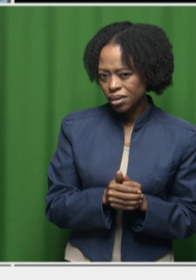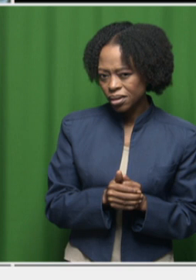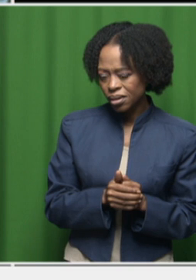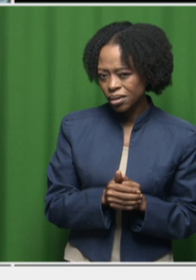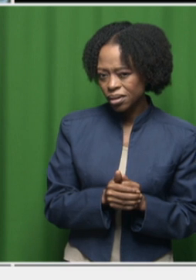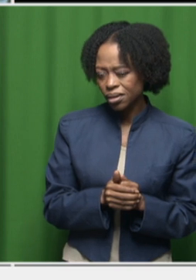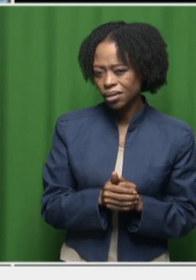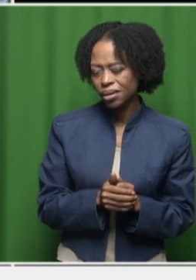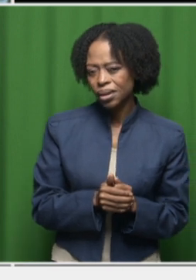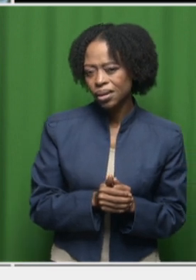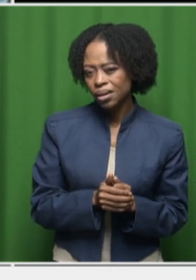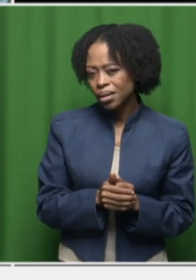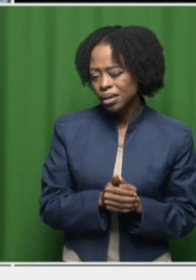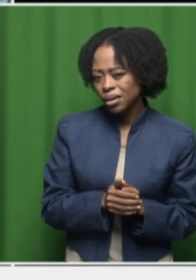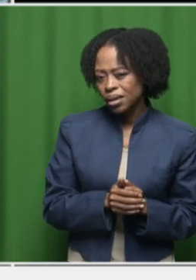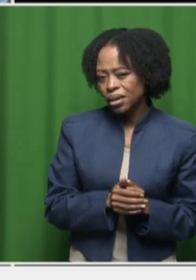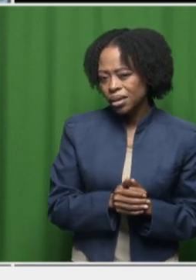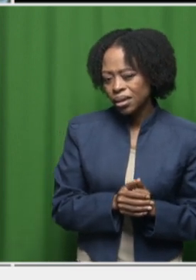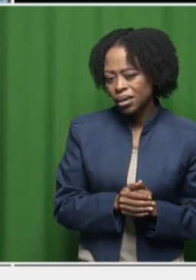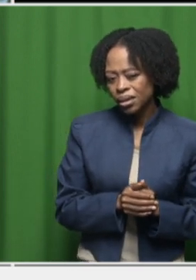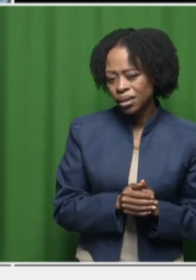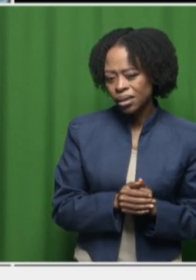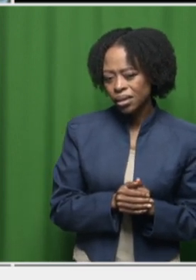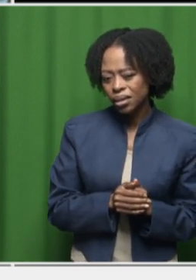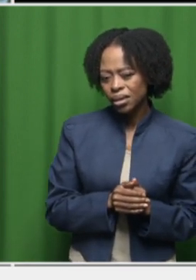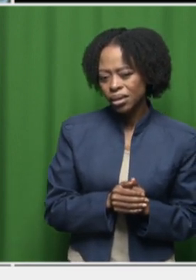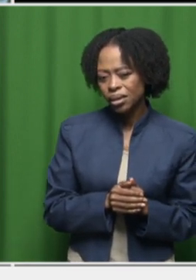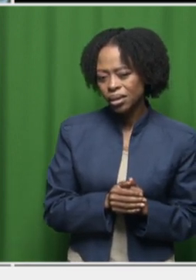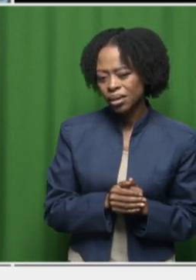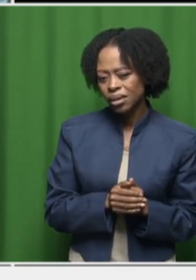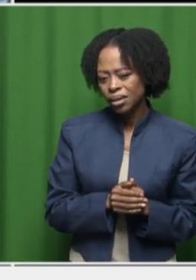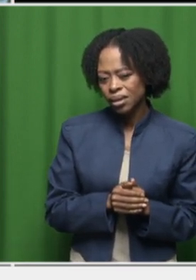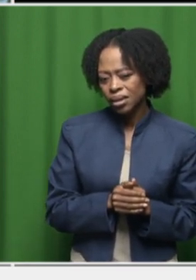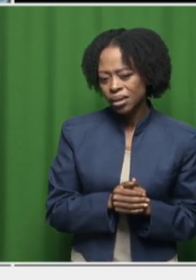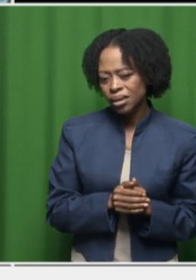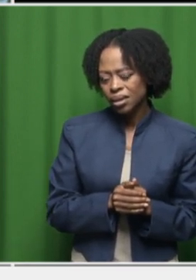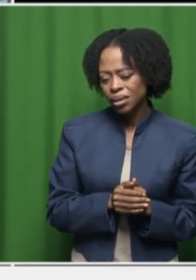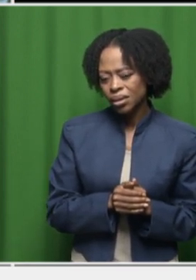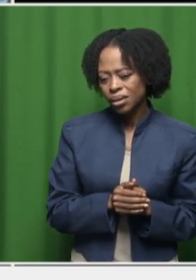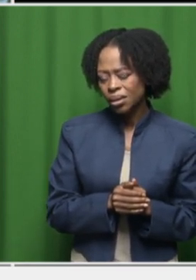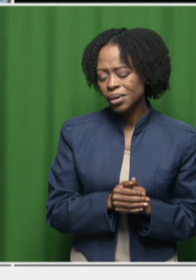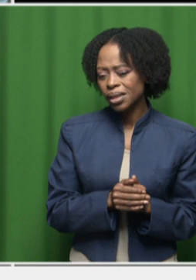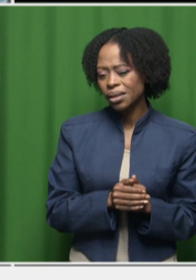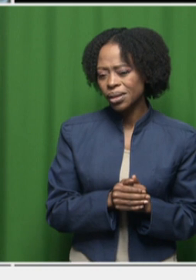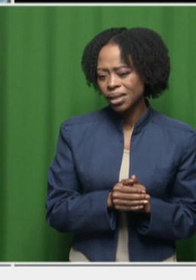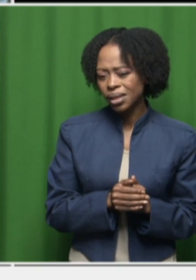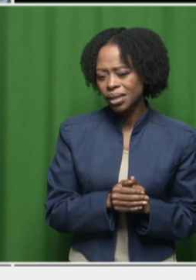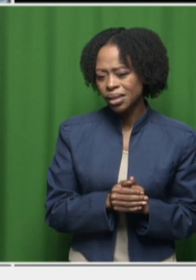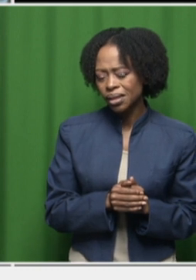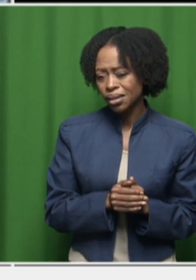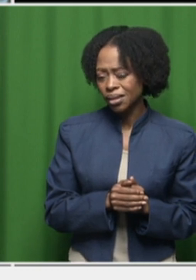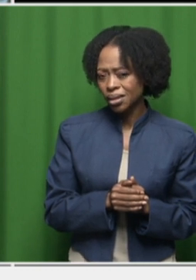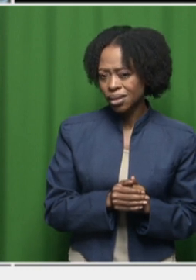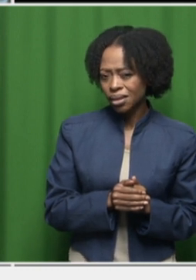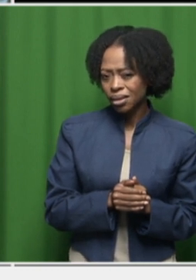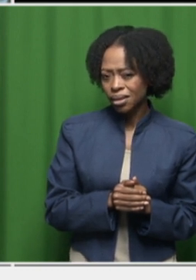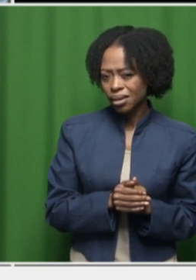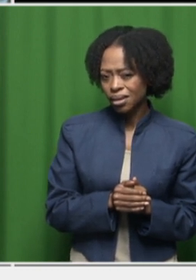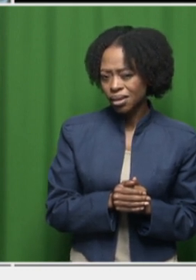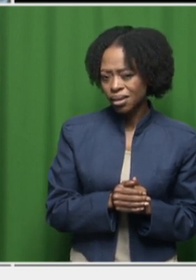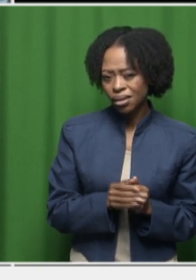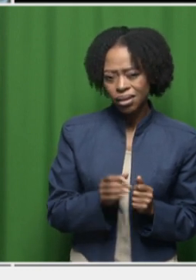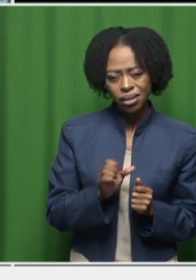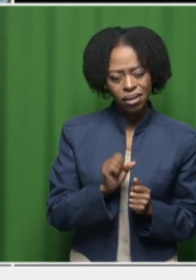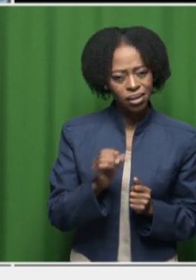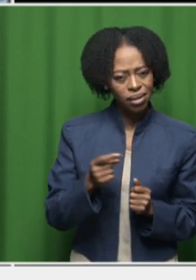in place. What quality of work are we going to be able to put out there? I don't know the processes